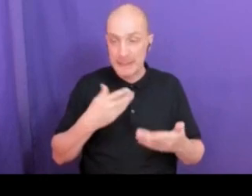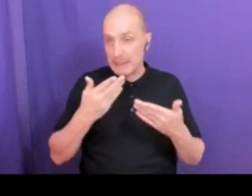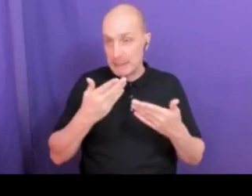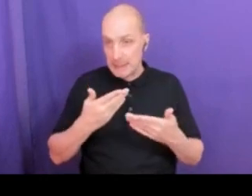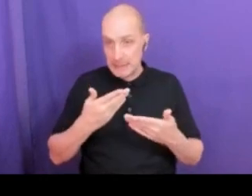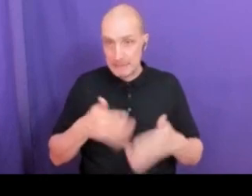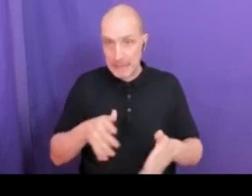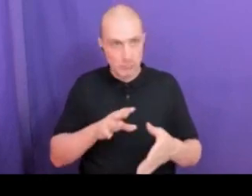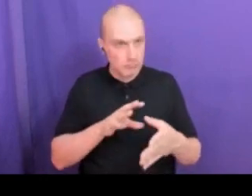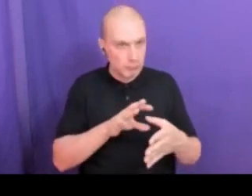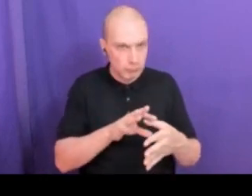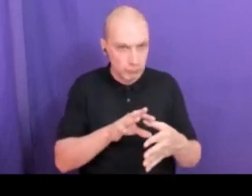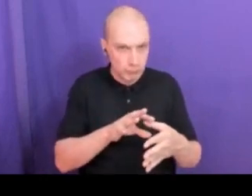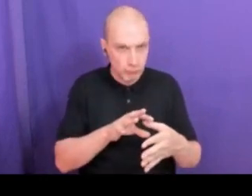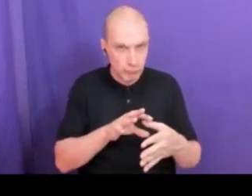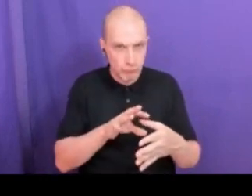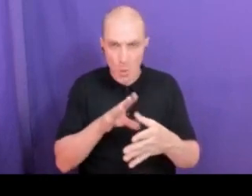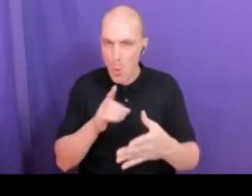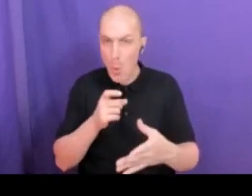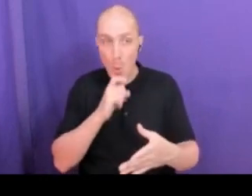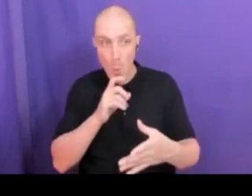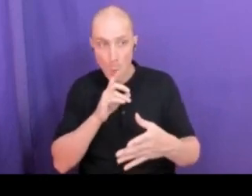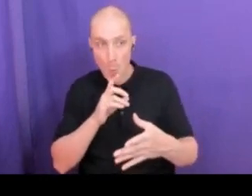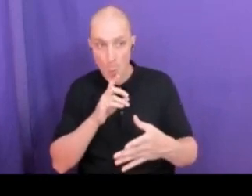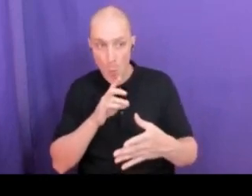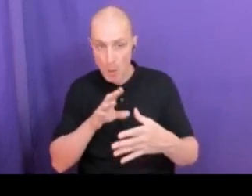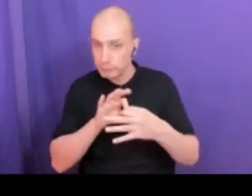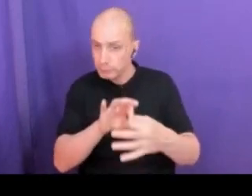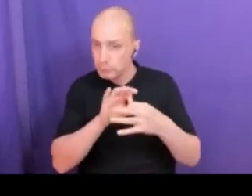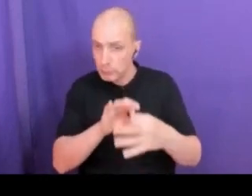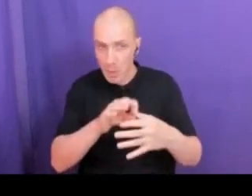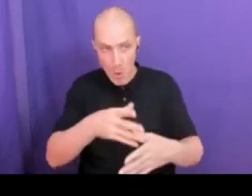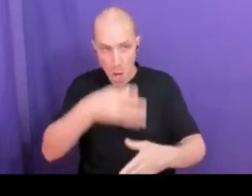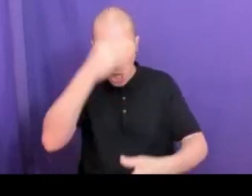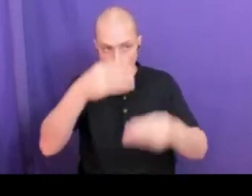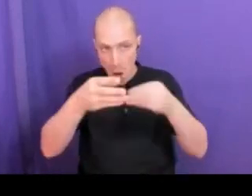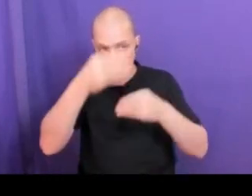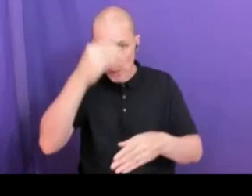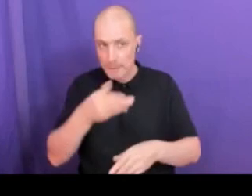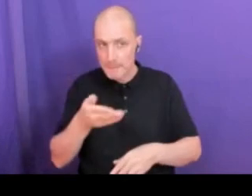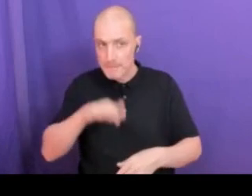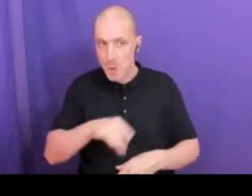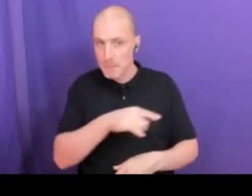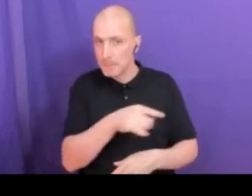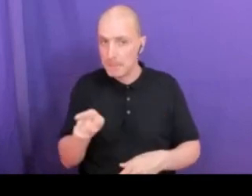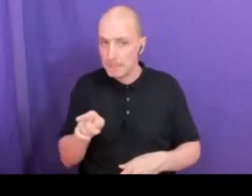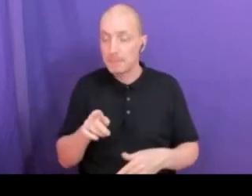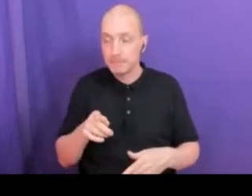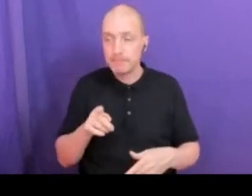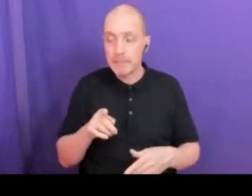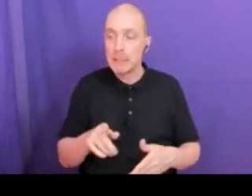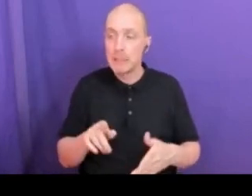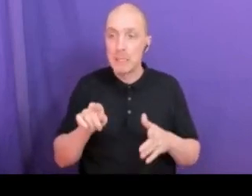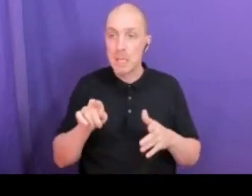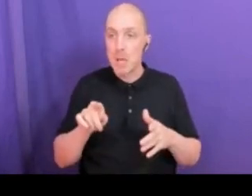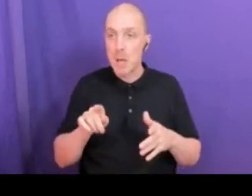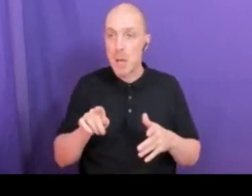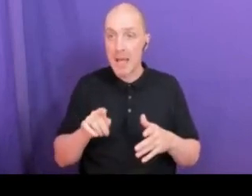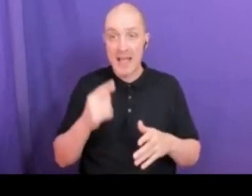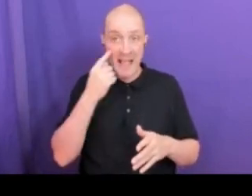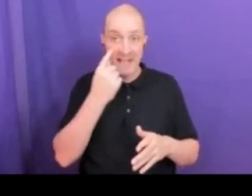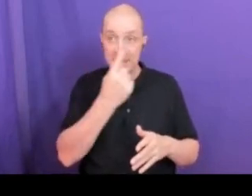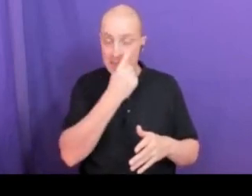guess there's evidence, growing evidence, that we know that some athletes, in particular, there's sort of